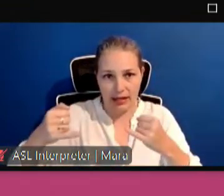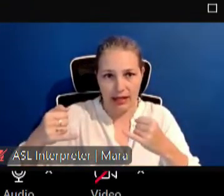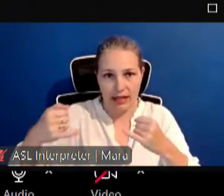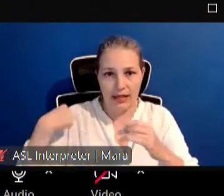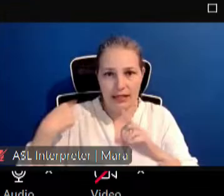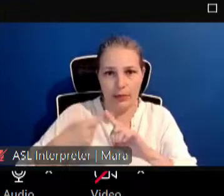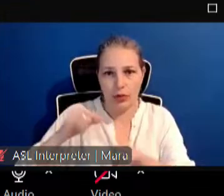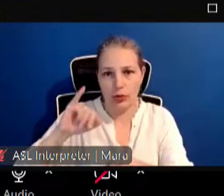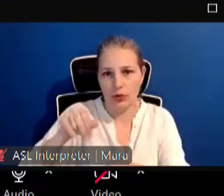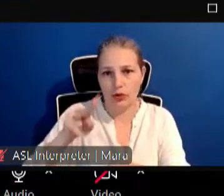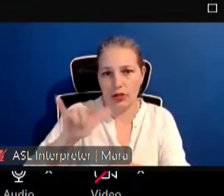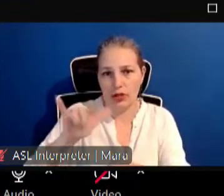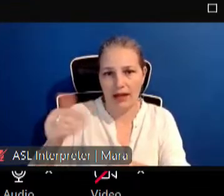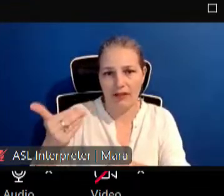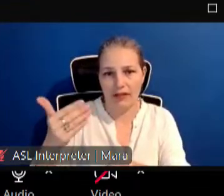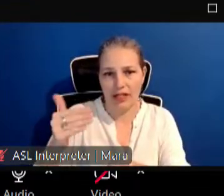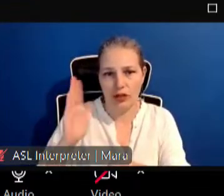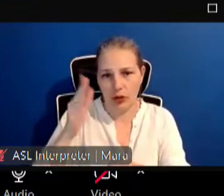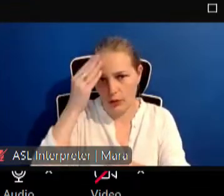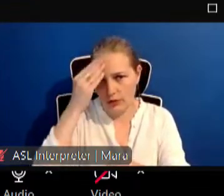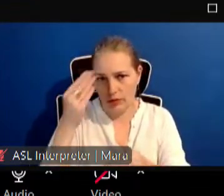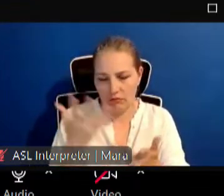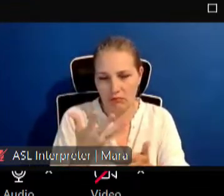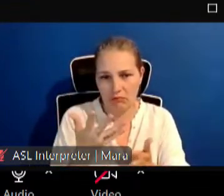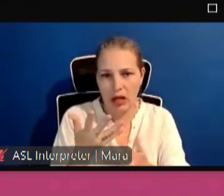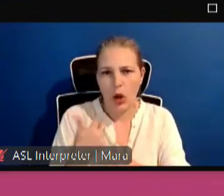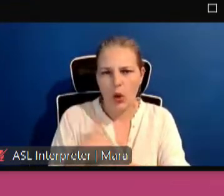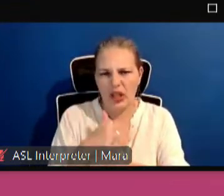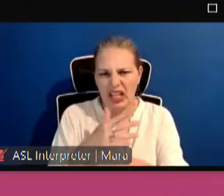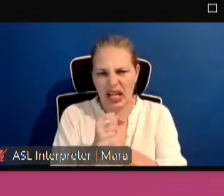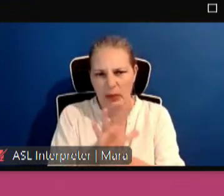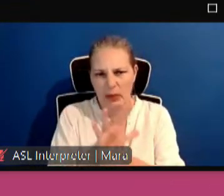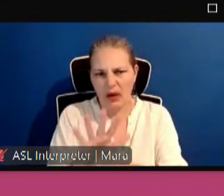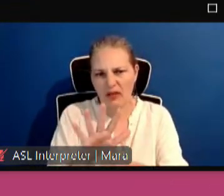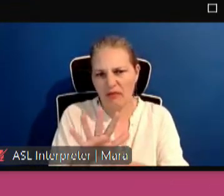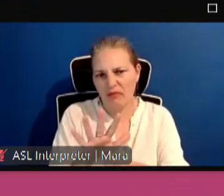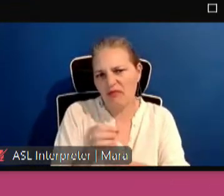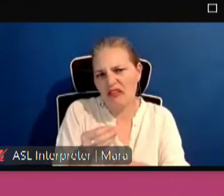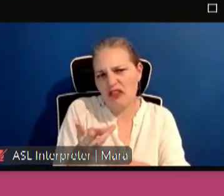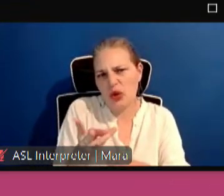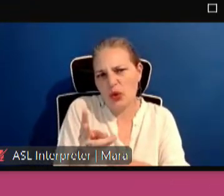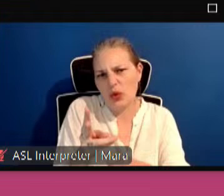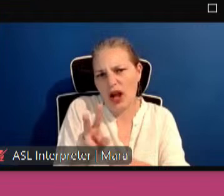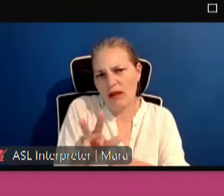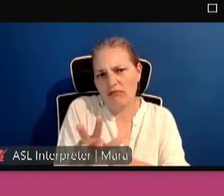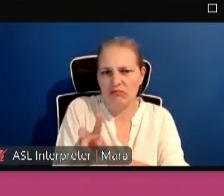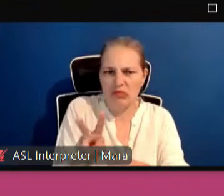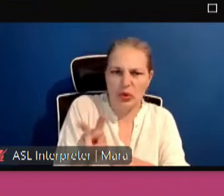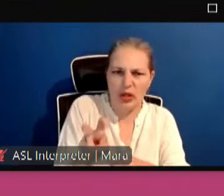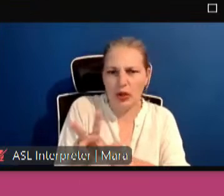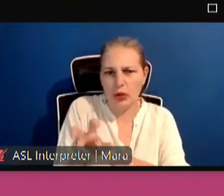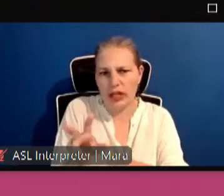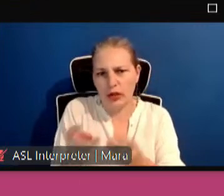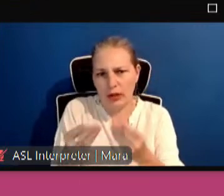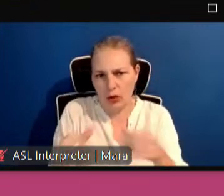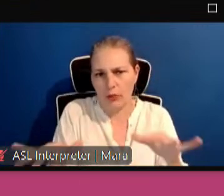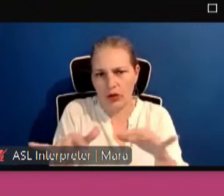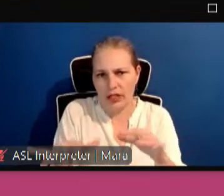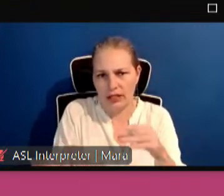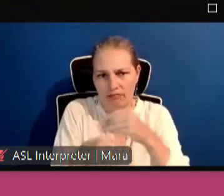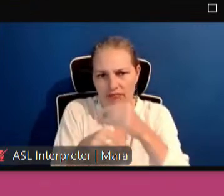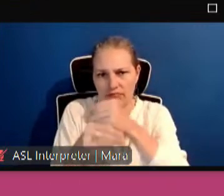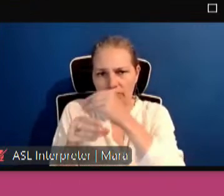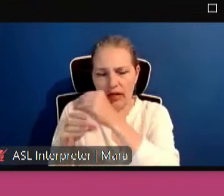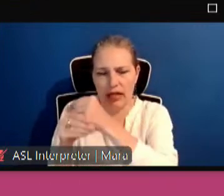receiving a few hundred, maybe, properties, additional properties at that time. So again,